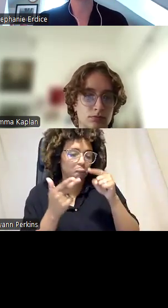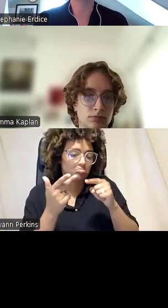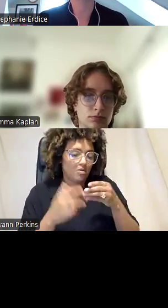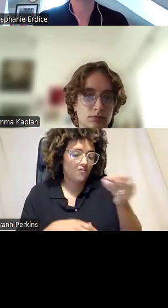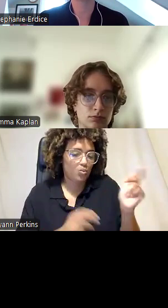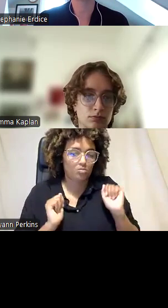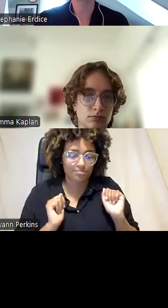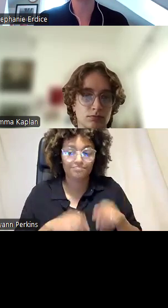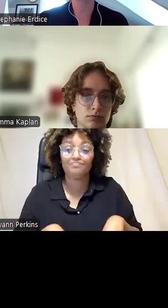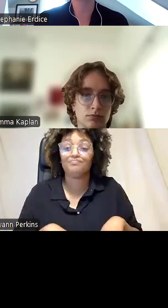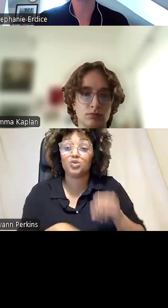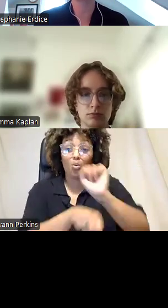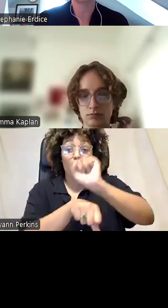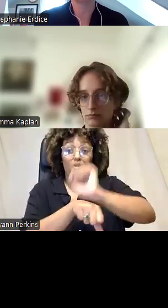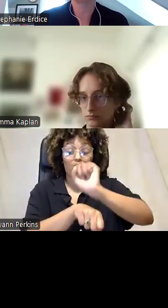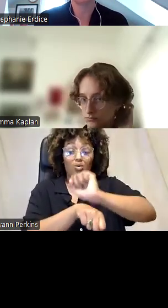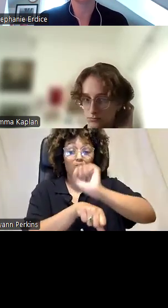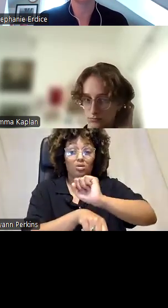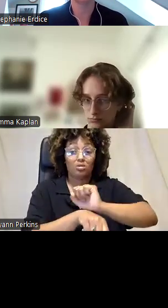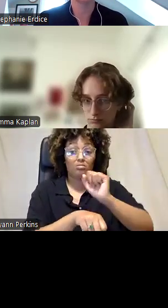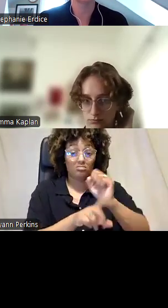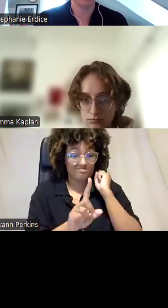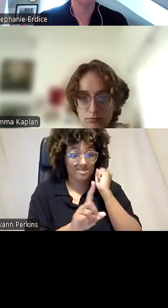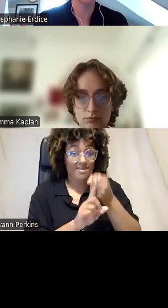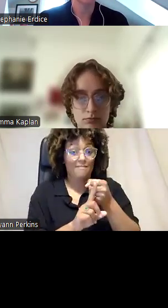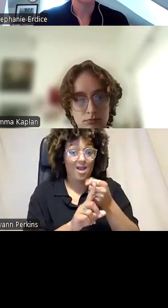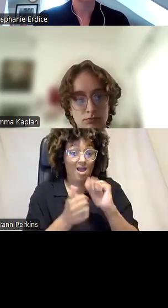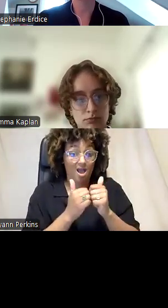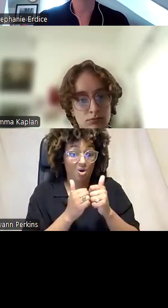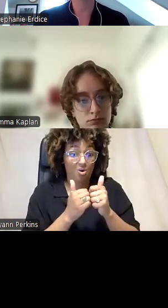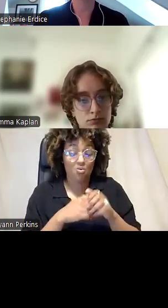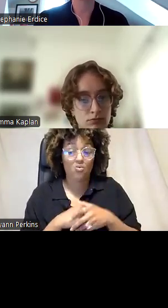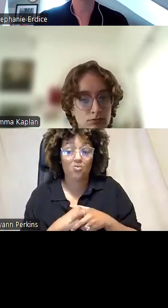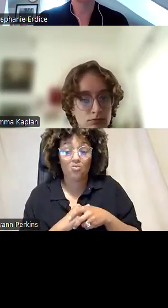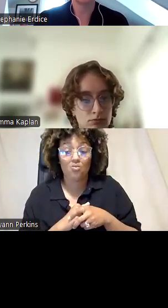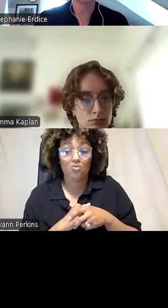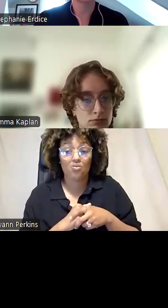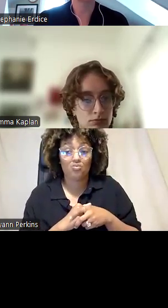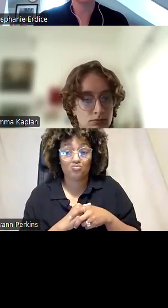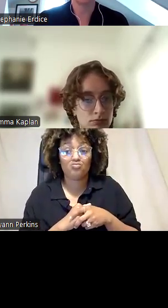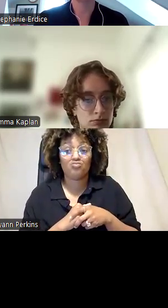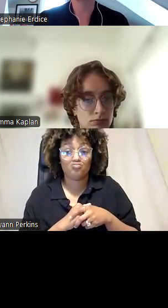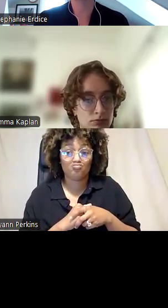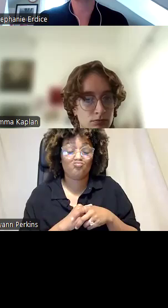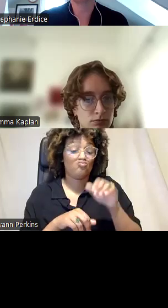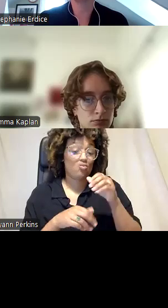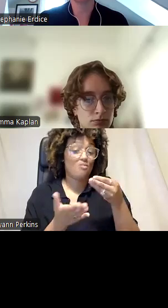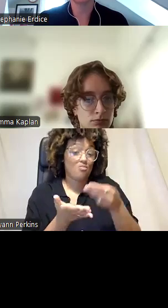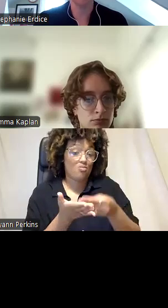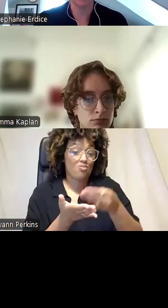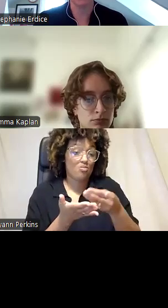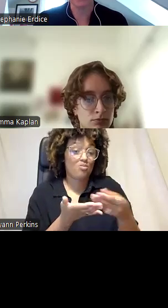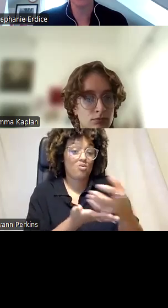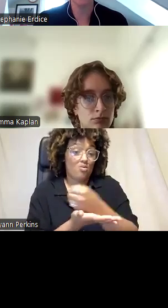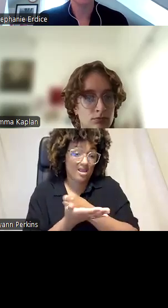in the area of work, what can really be affected financially for survivors is a loss of wages if they have to